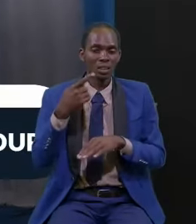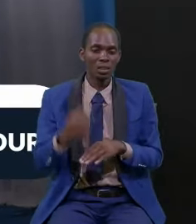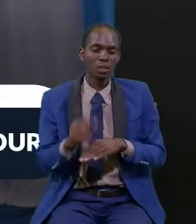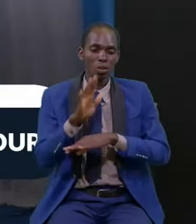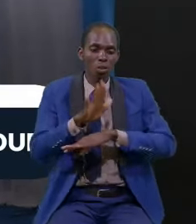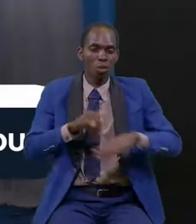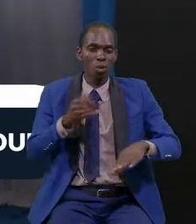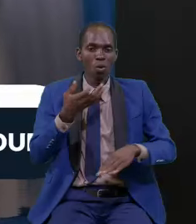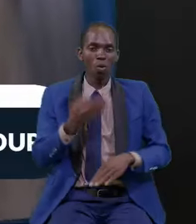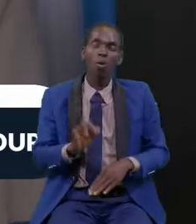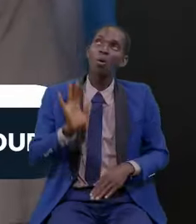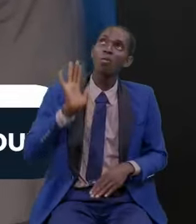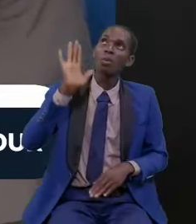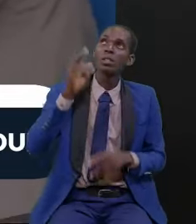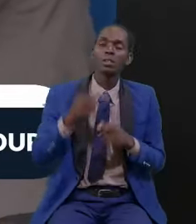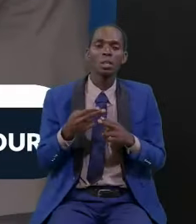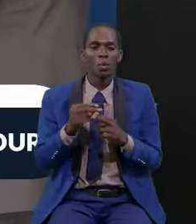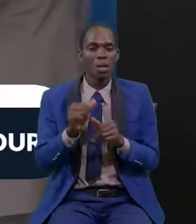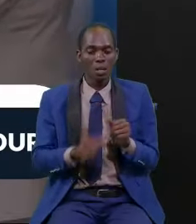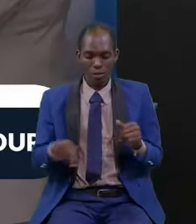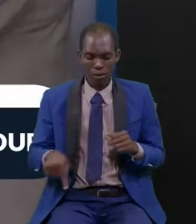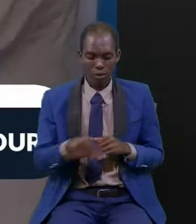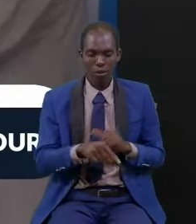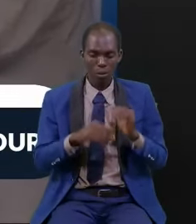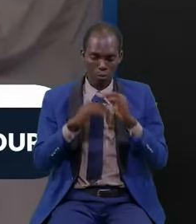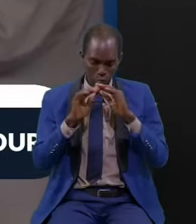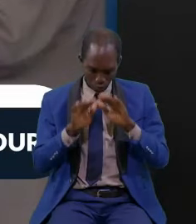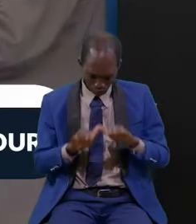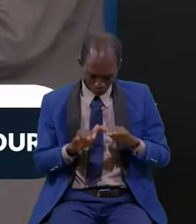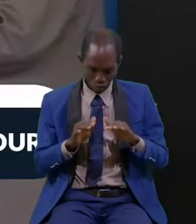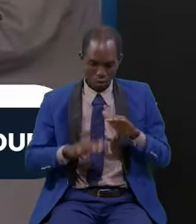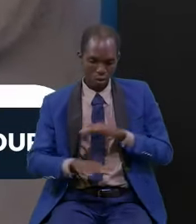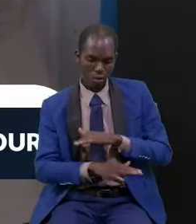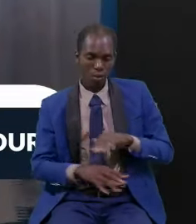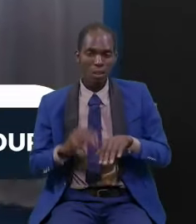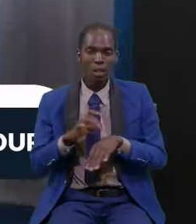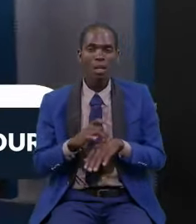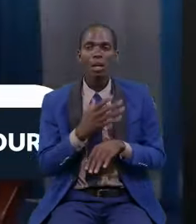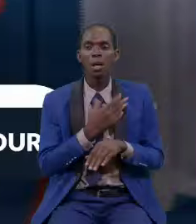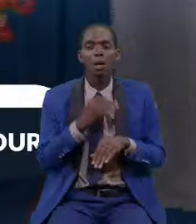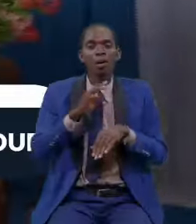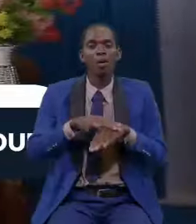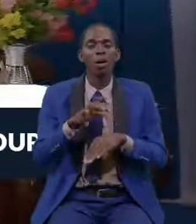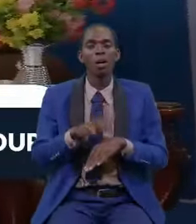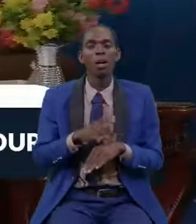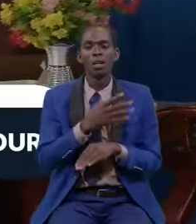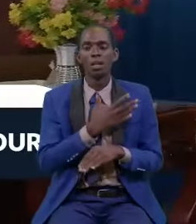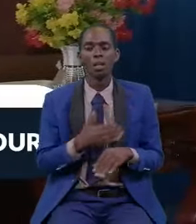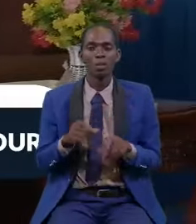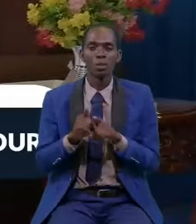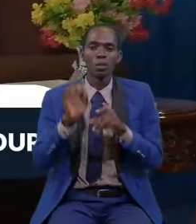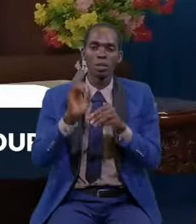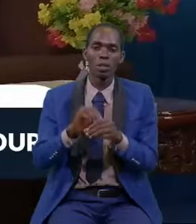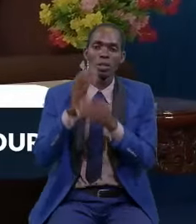knee shall bow under the earth, on earth, and in heaven. Jesus,